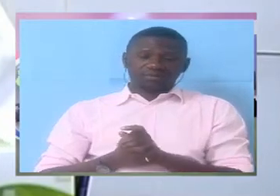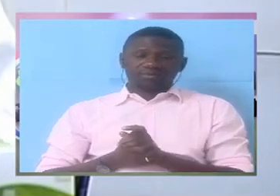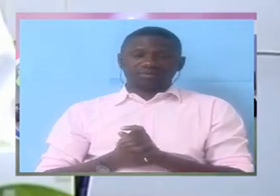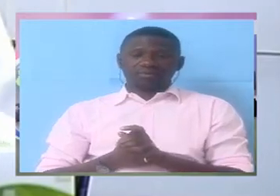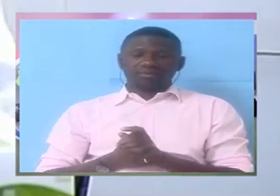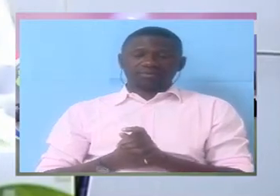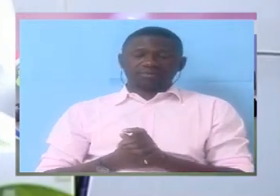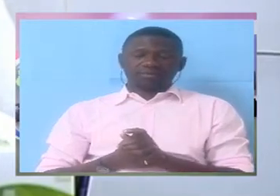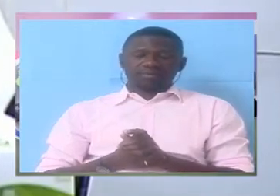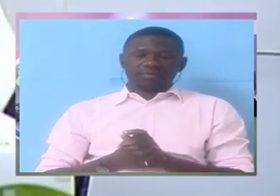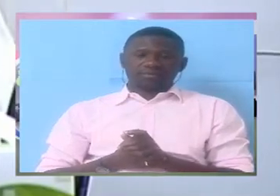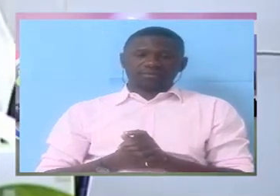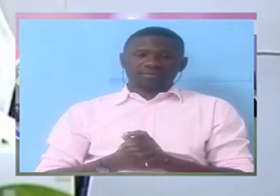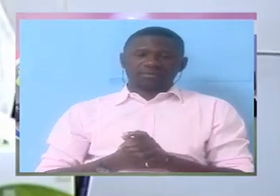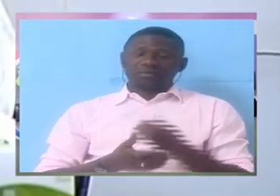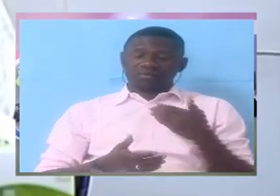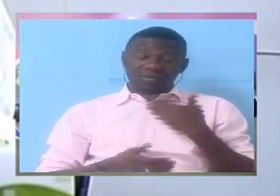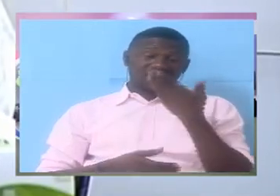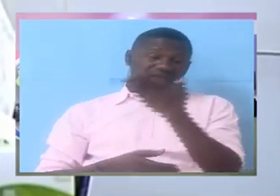I was there.